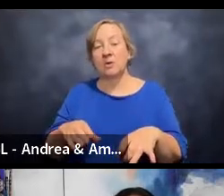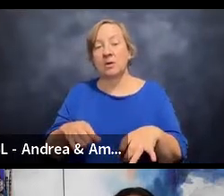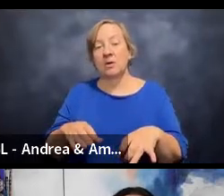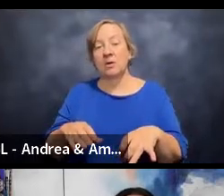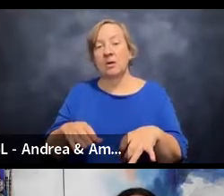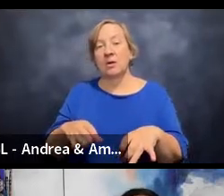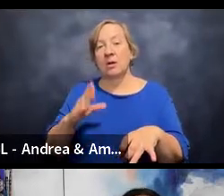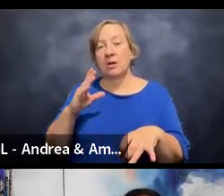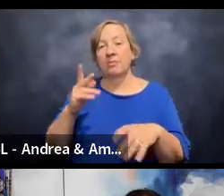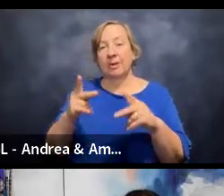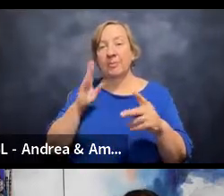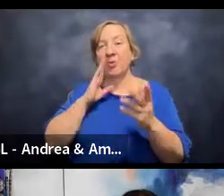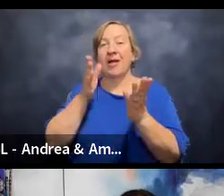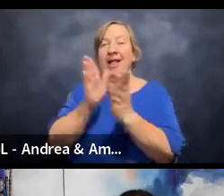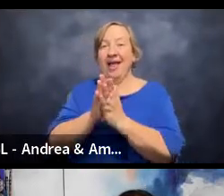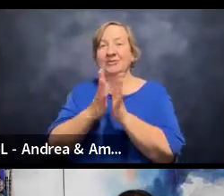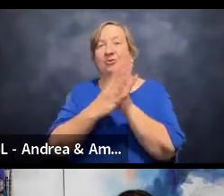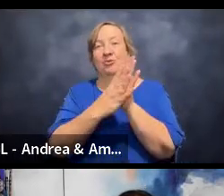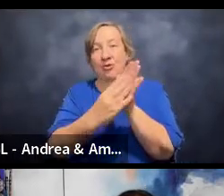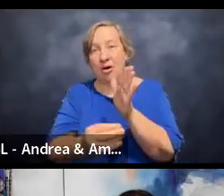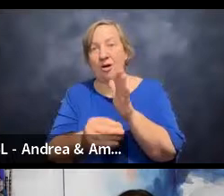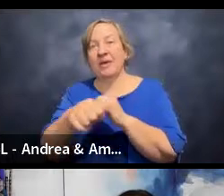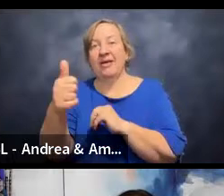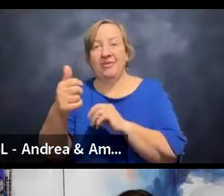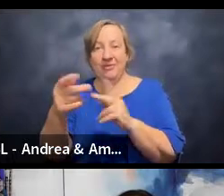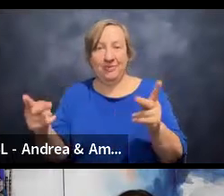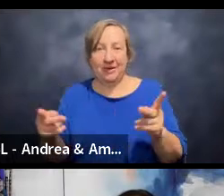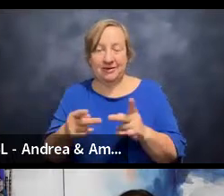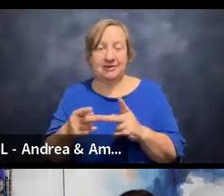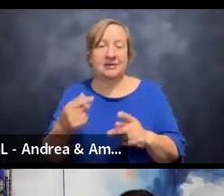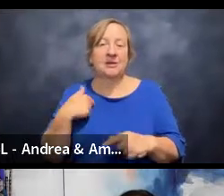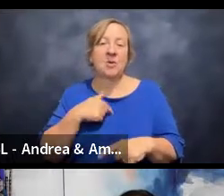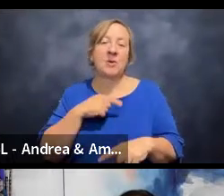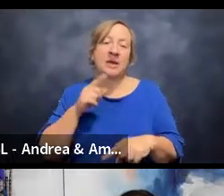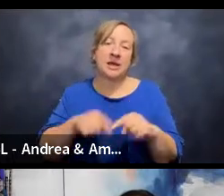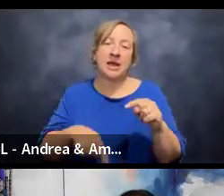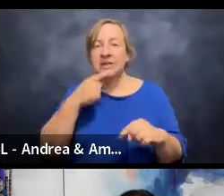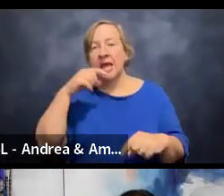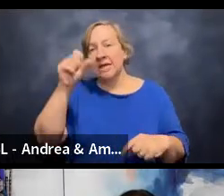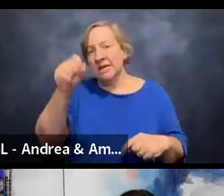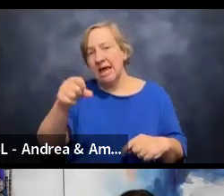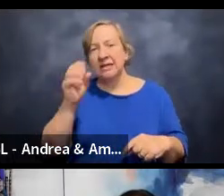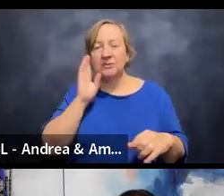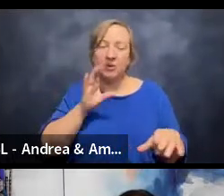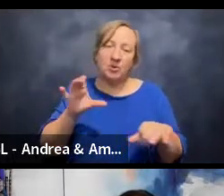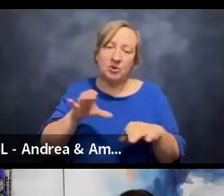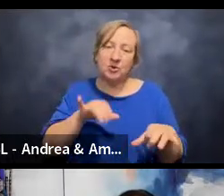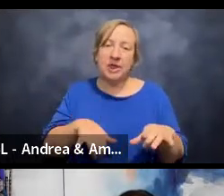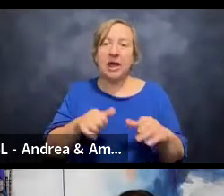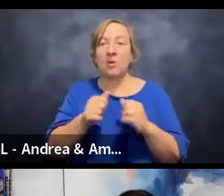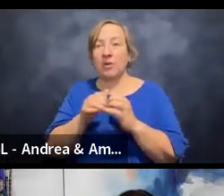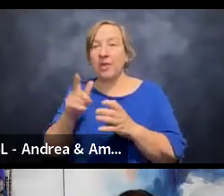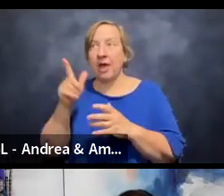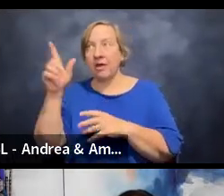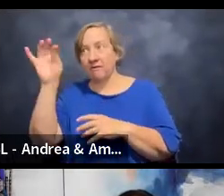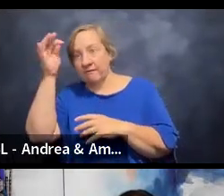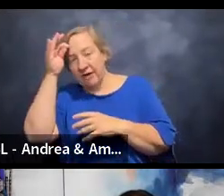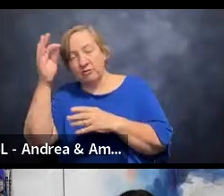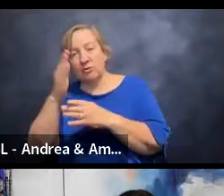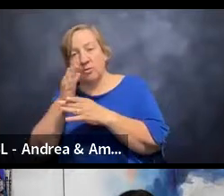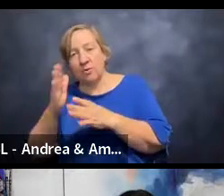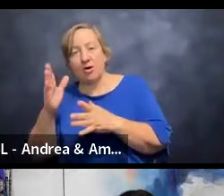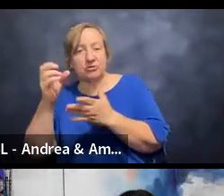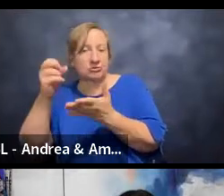to be done everywhere. So we can't say, yes, we're going to do it without having our federal partners